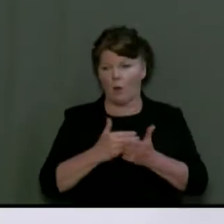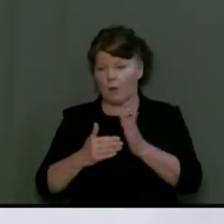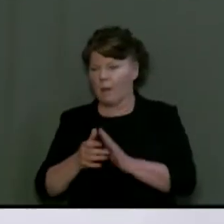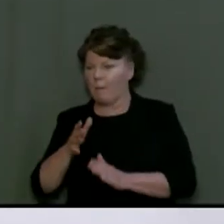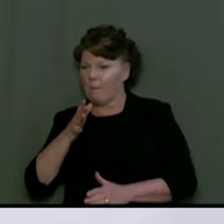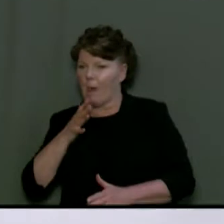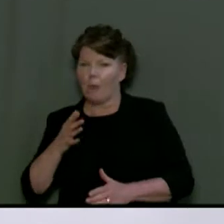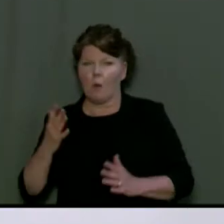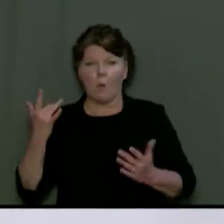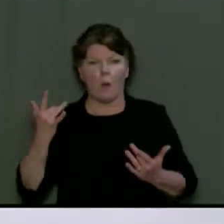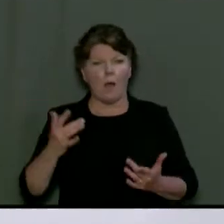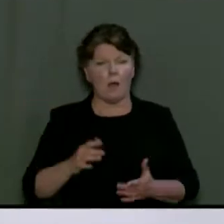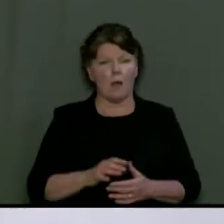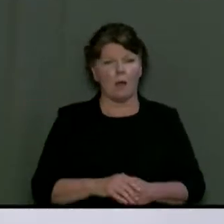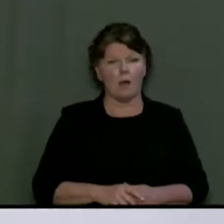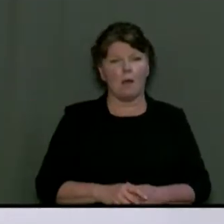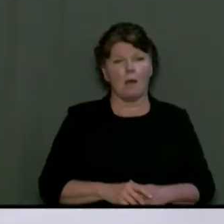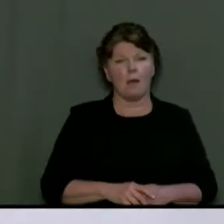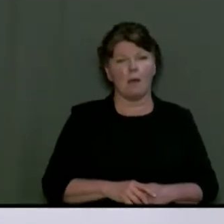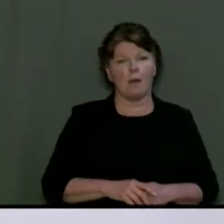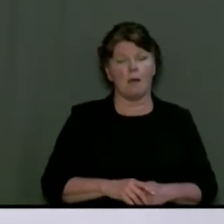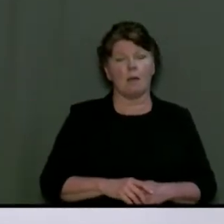their mothers?